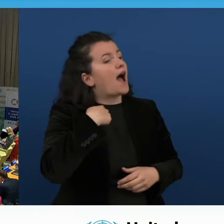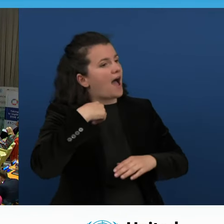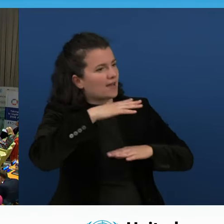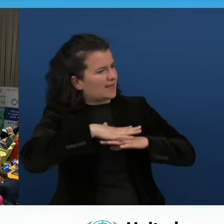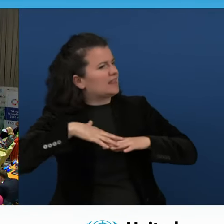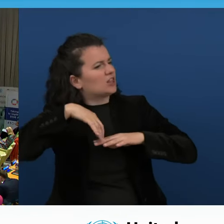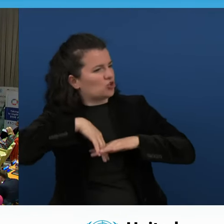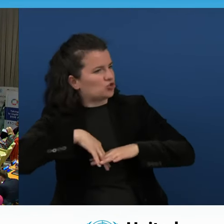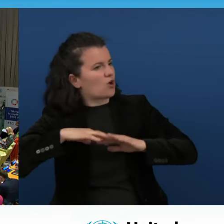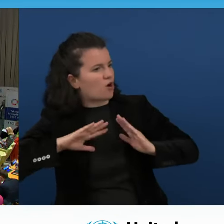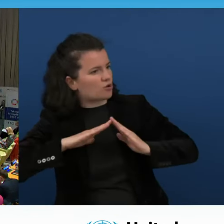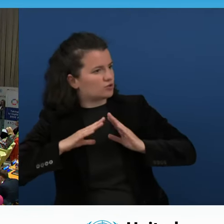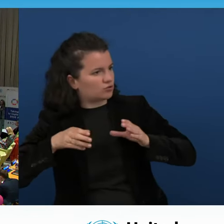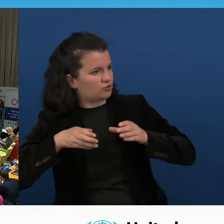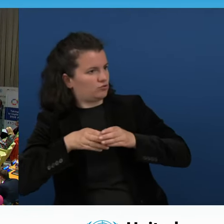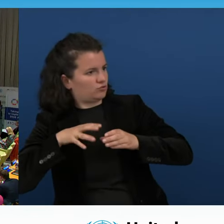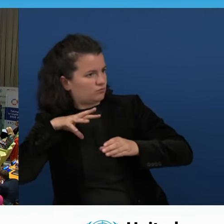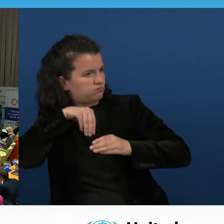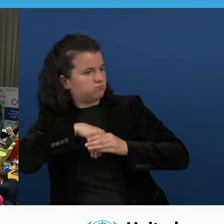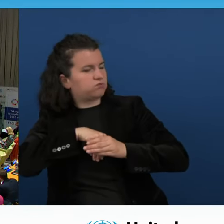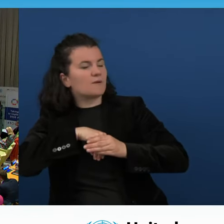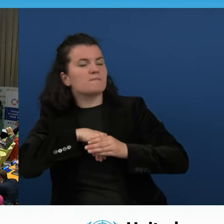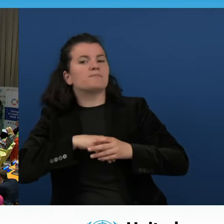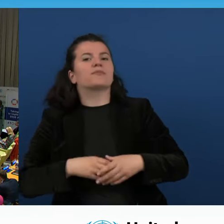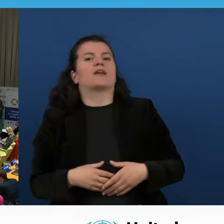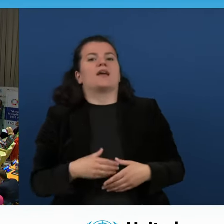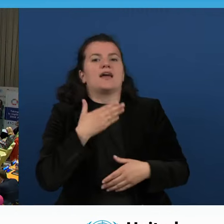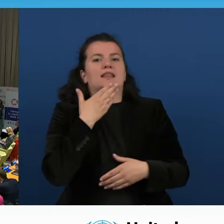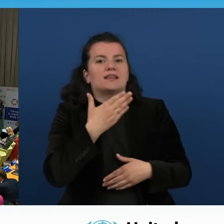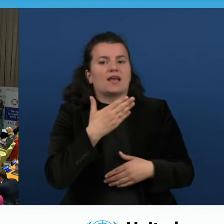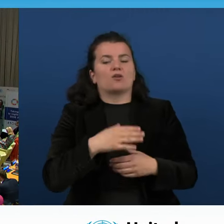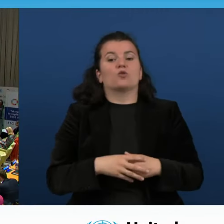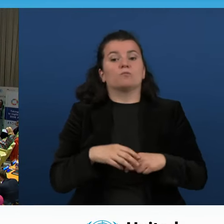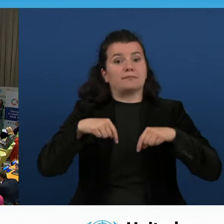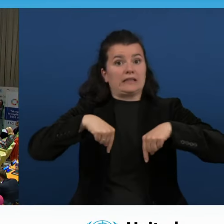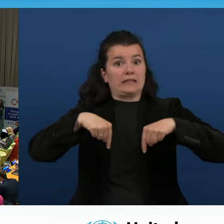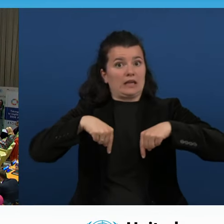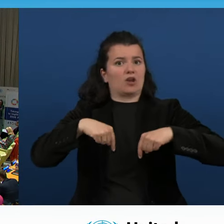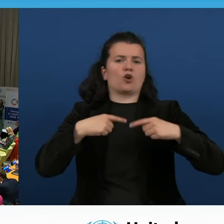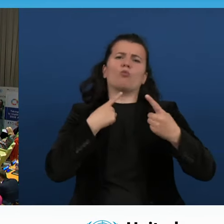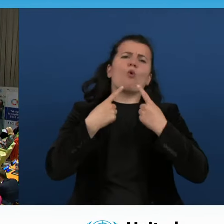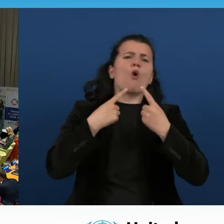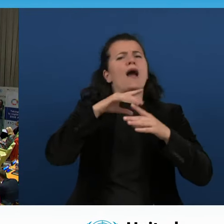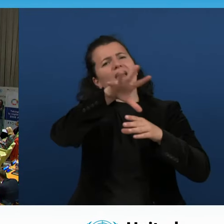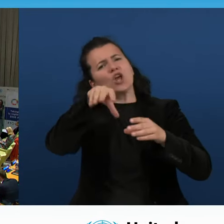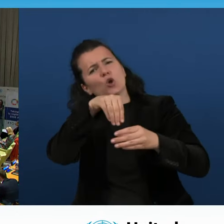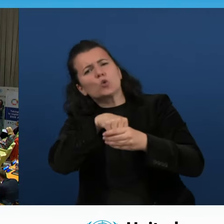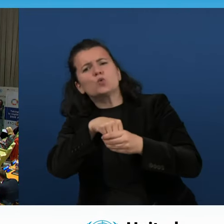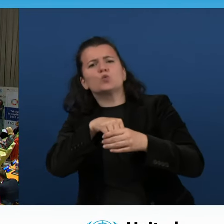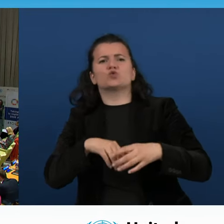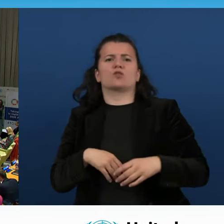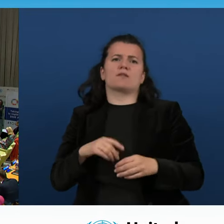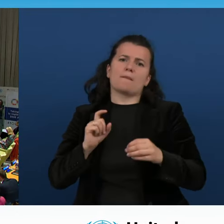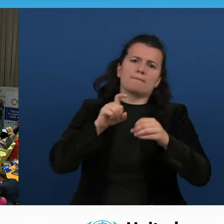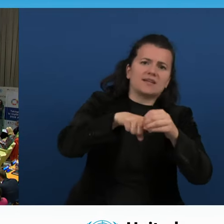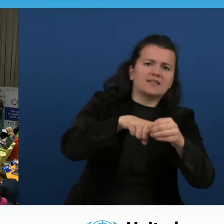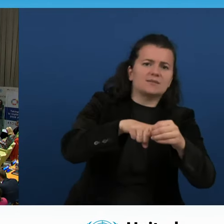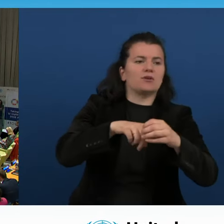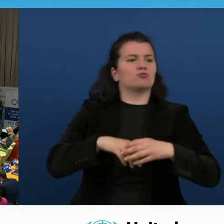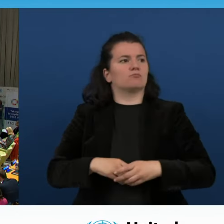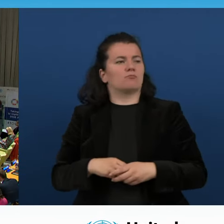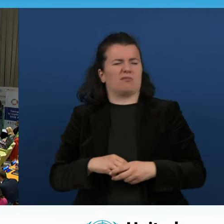that we are talking here about participation, inclusion, but sometimes we forget to talk about justice, because even though we know